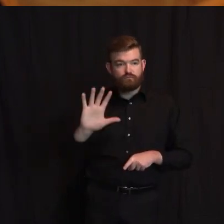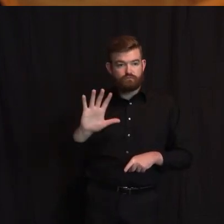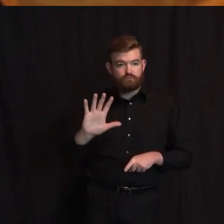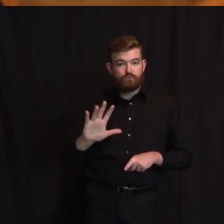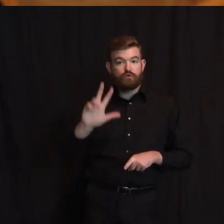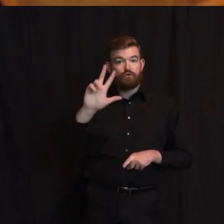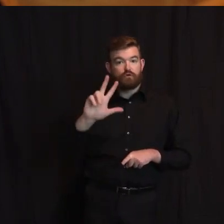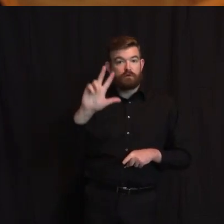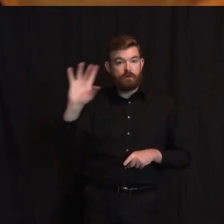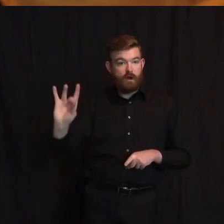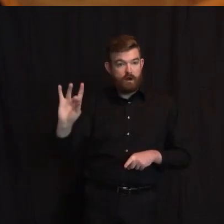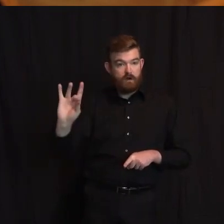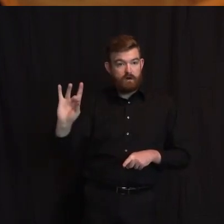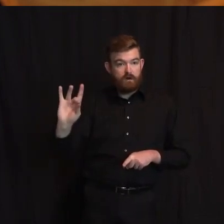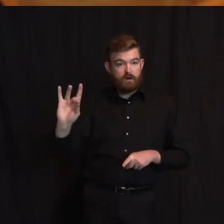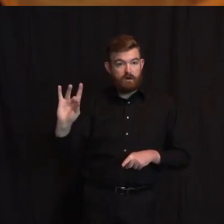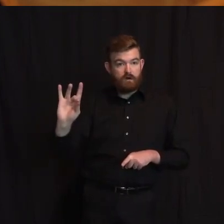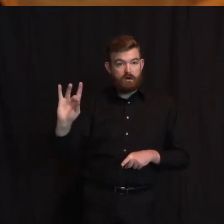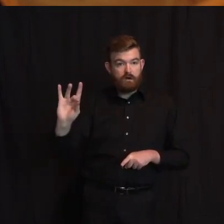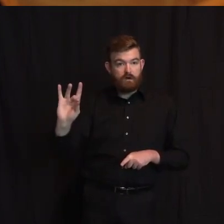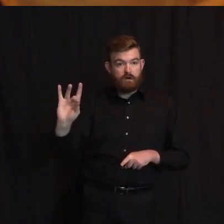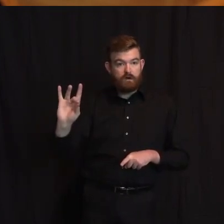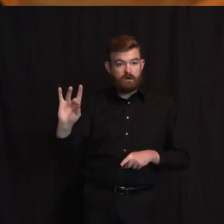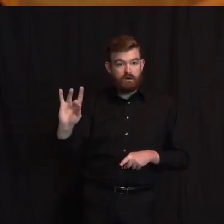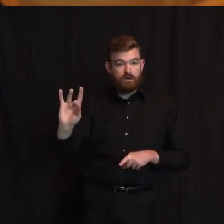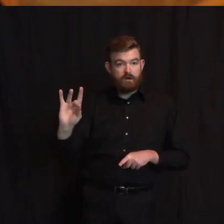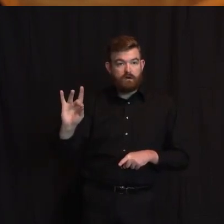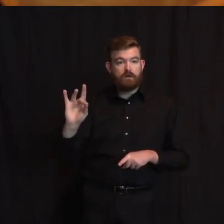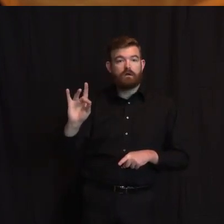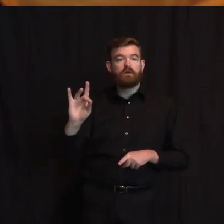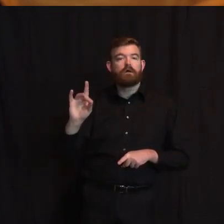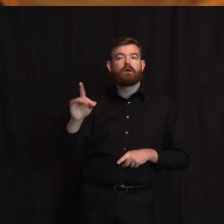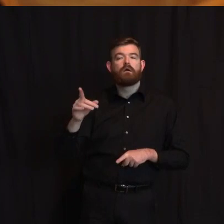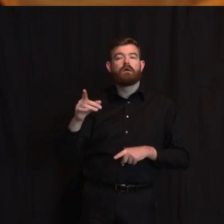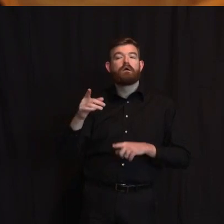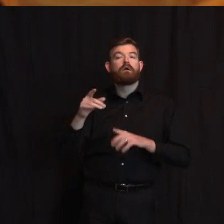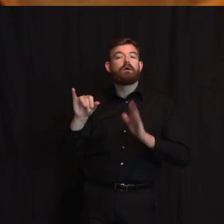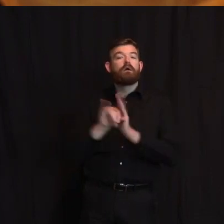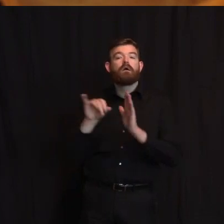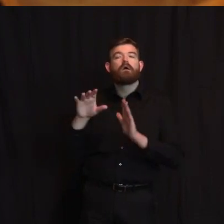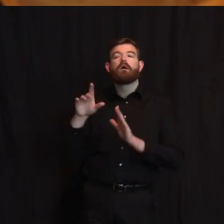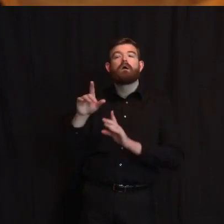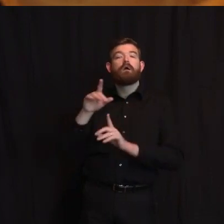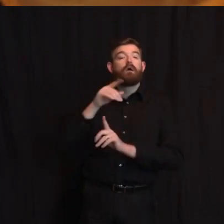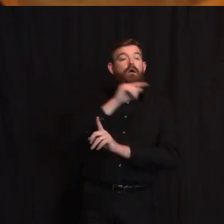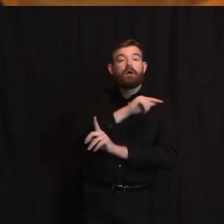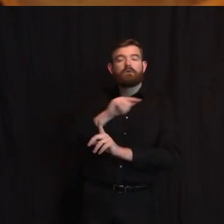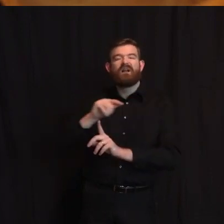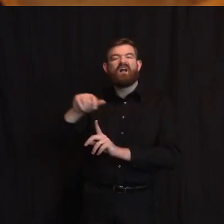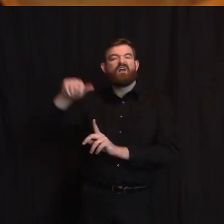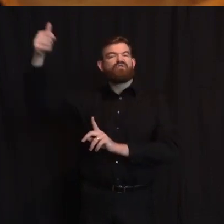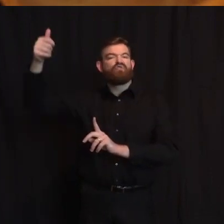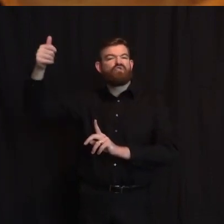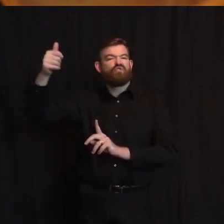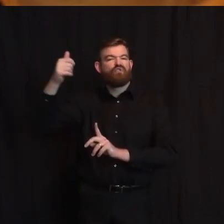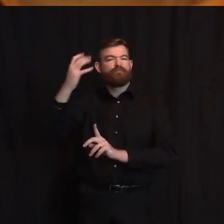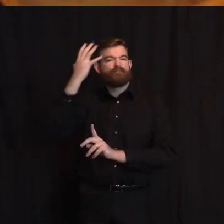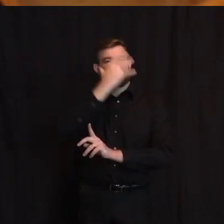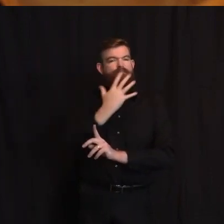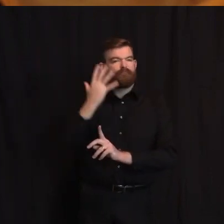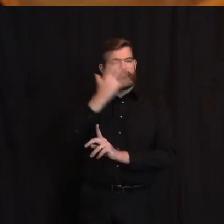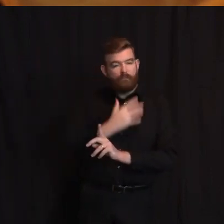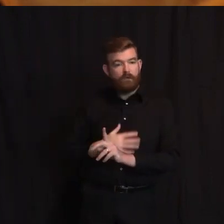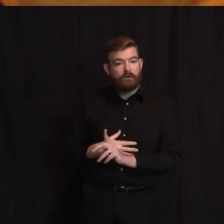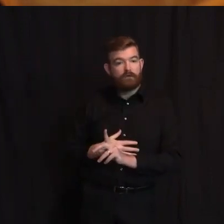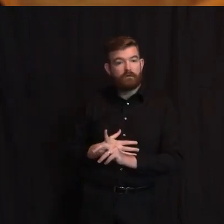3% are classified as other. The families of all of these individuals are in our thoughts